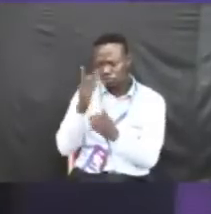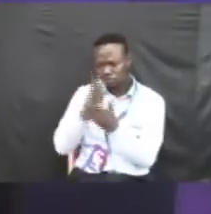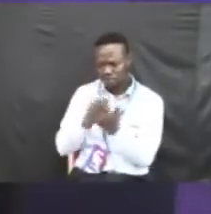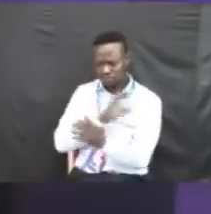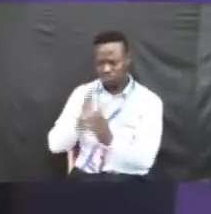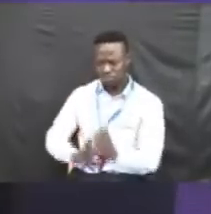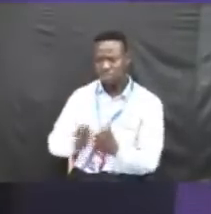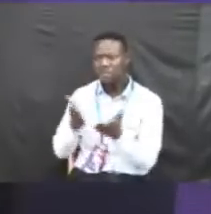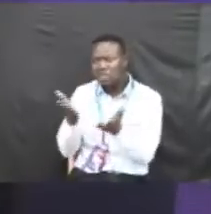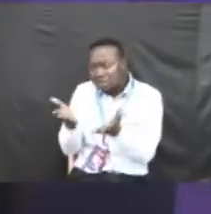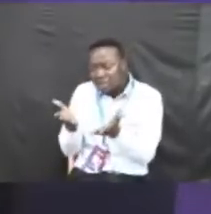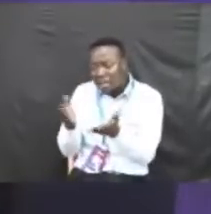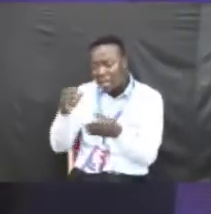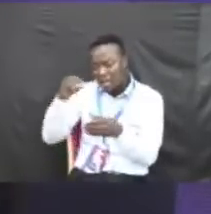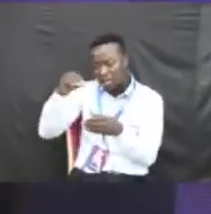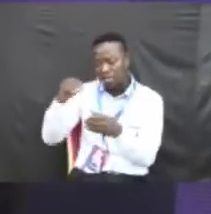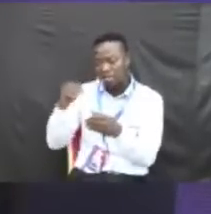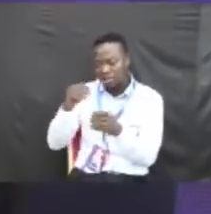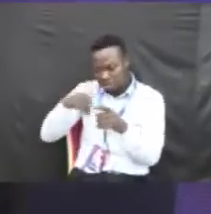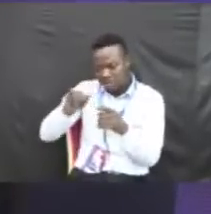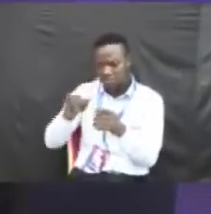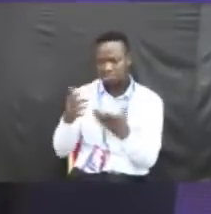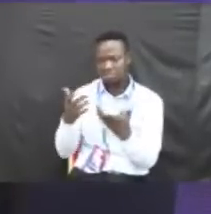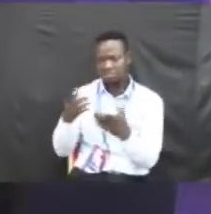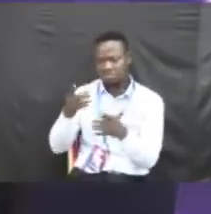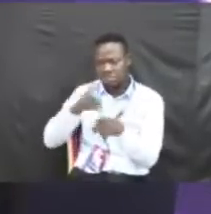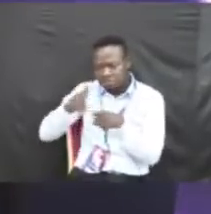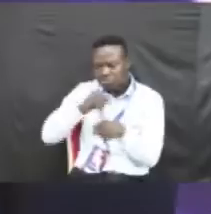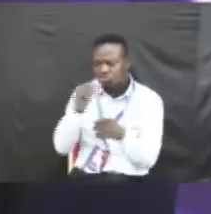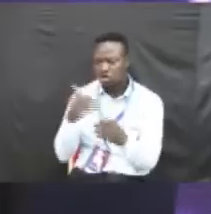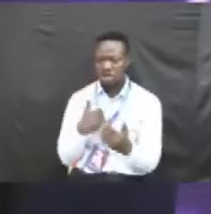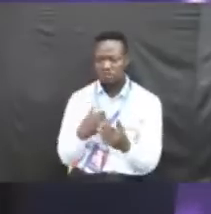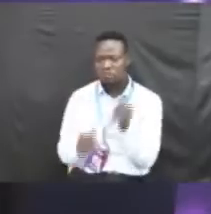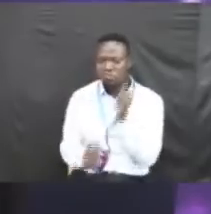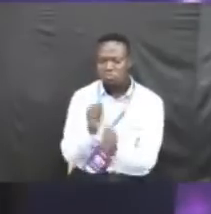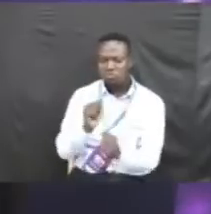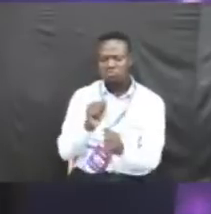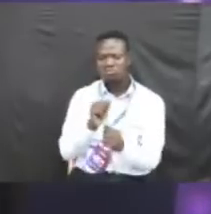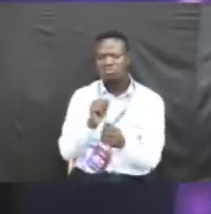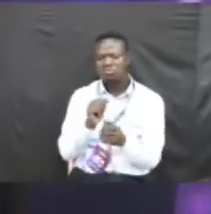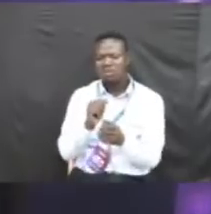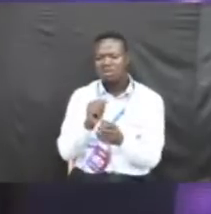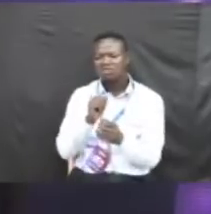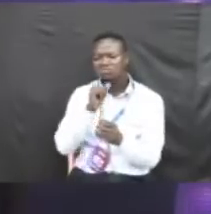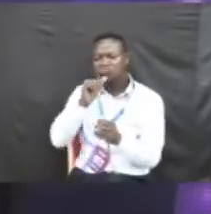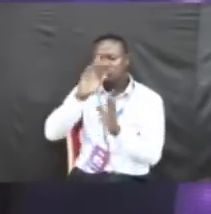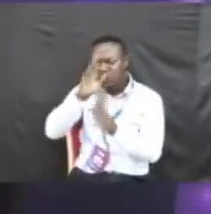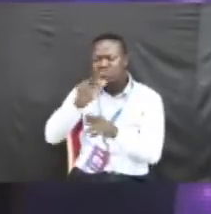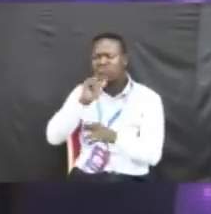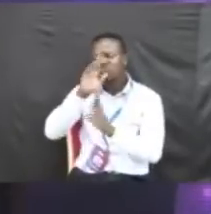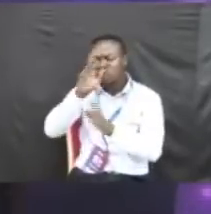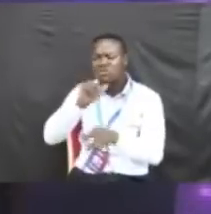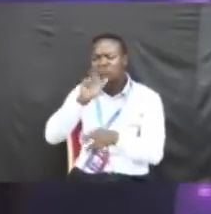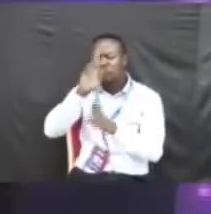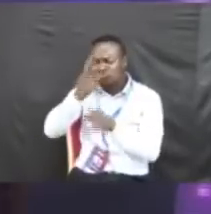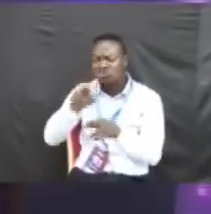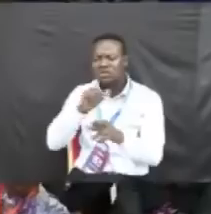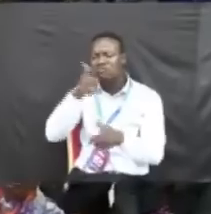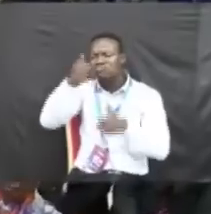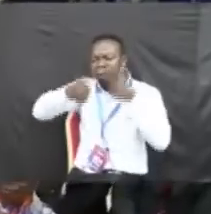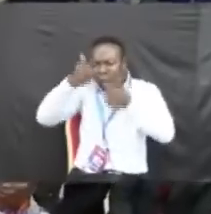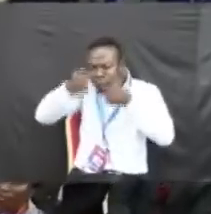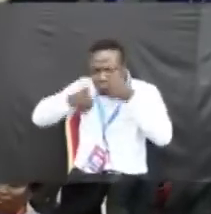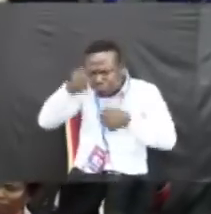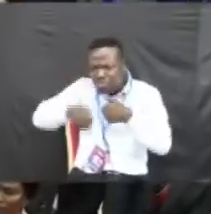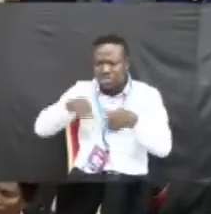Christian faith, we continue to experience disrespect and insults in political discourse in our